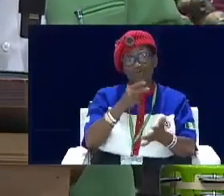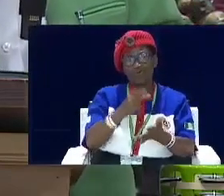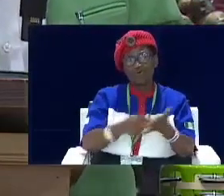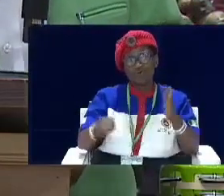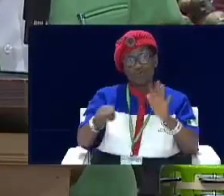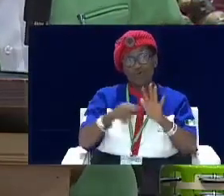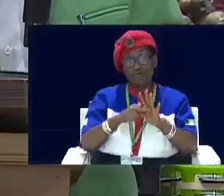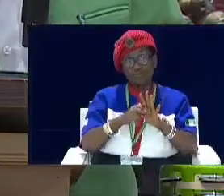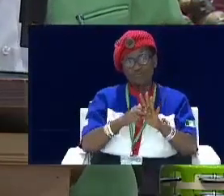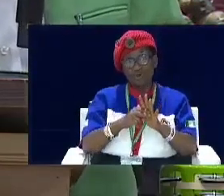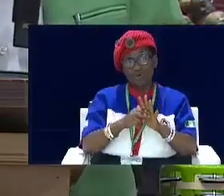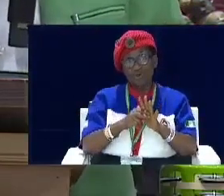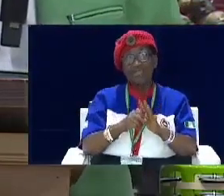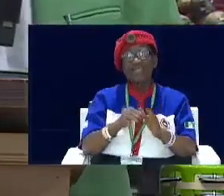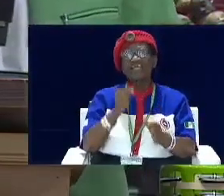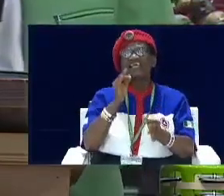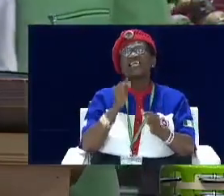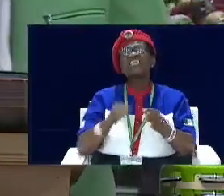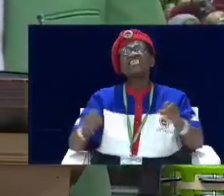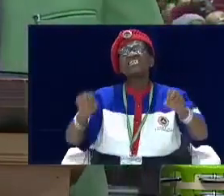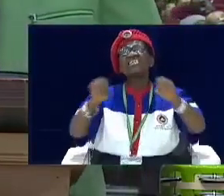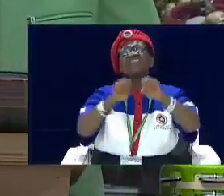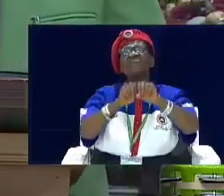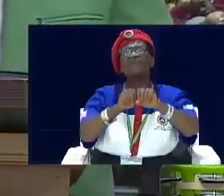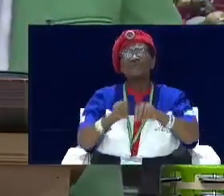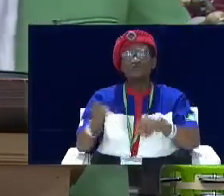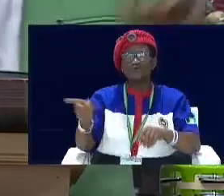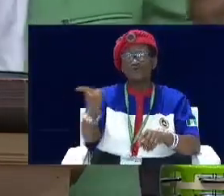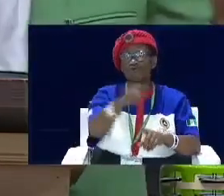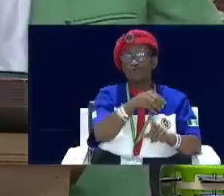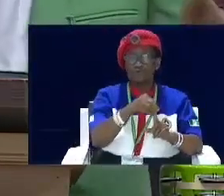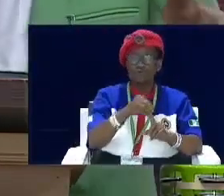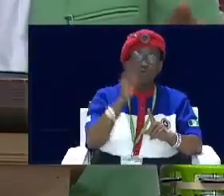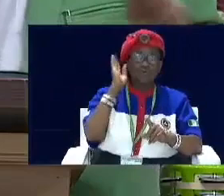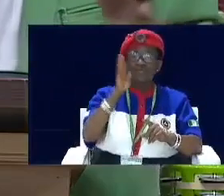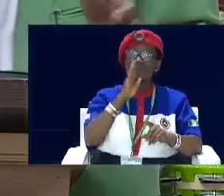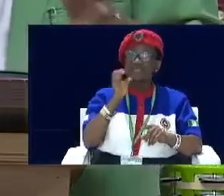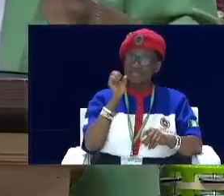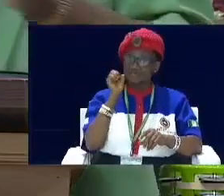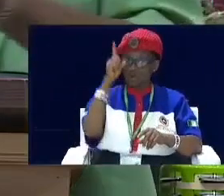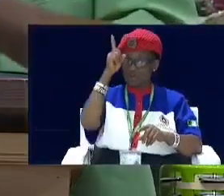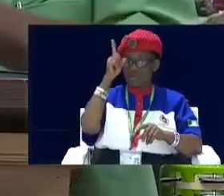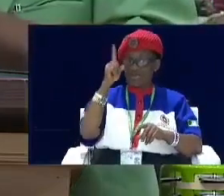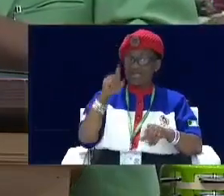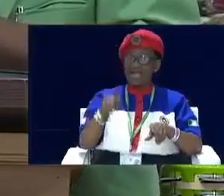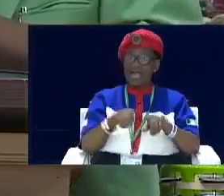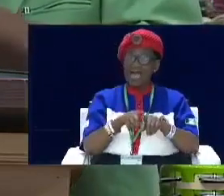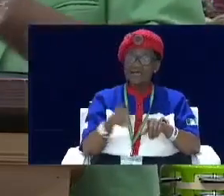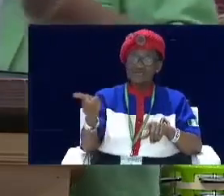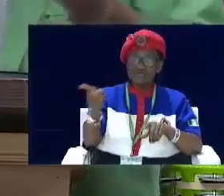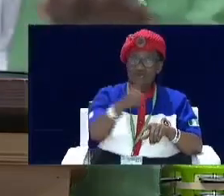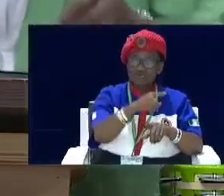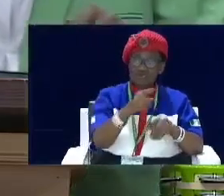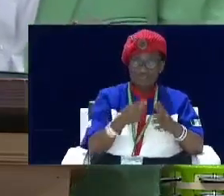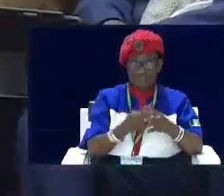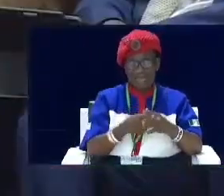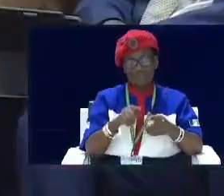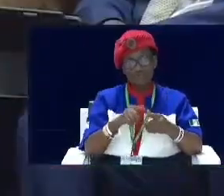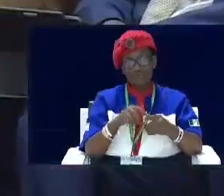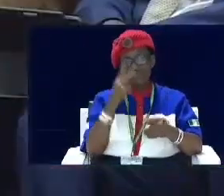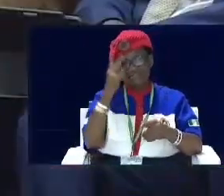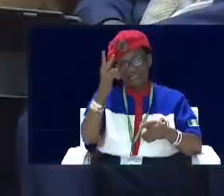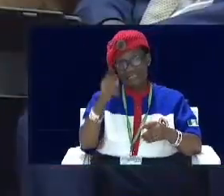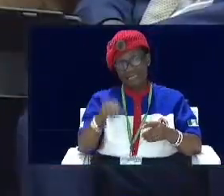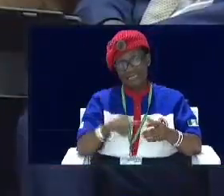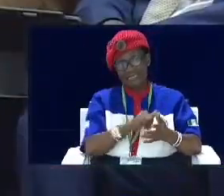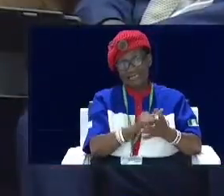will be amazed as you begin to see this thing manifest. You see,